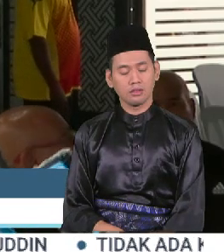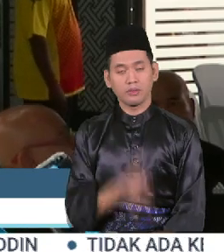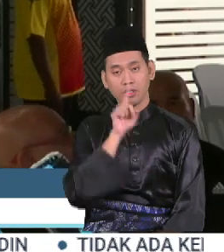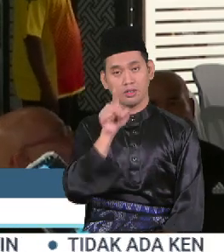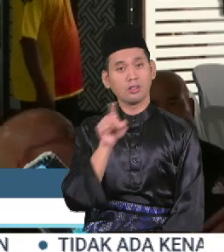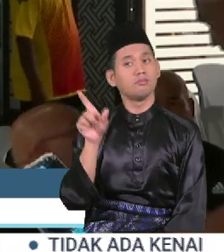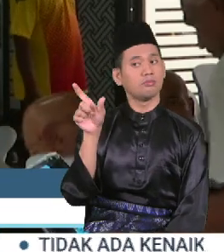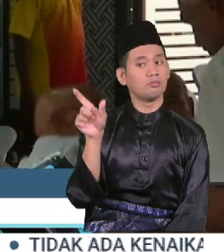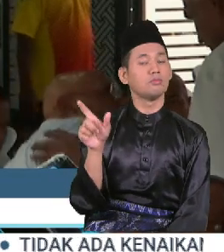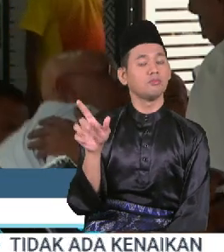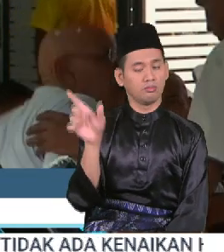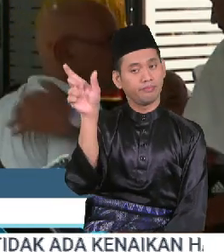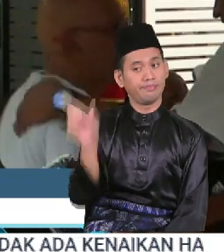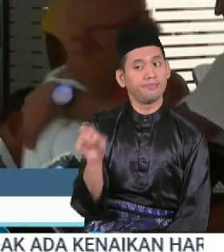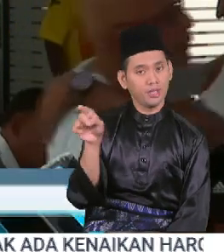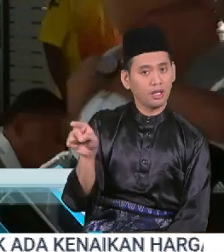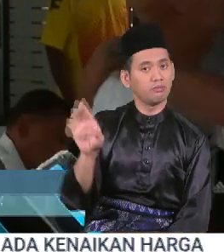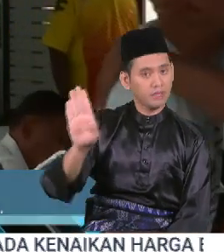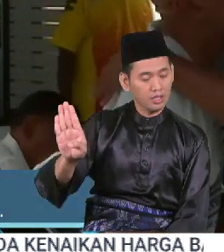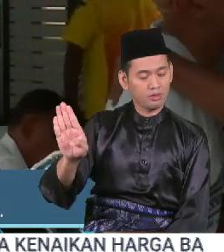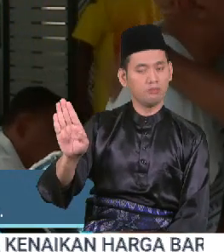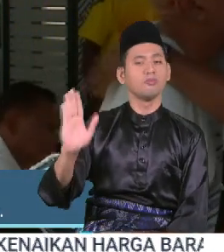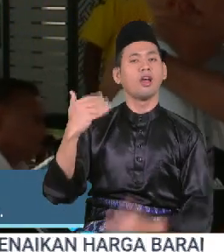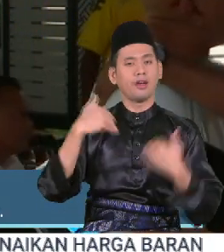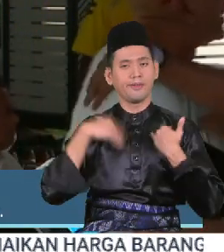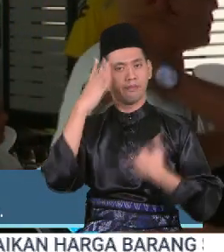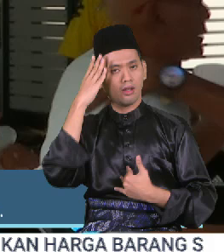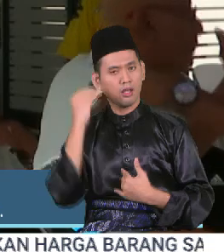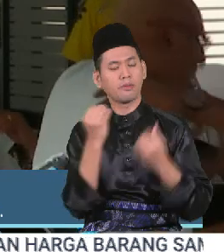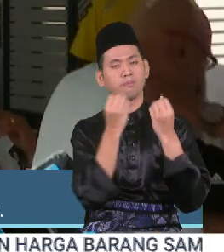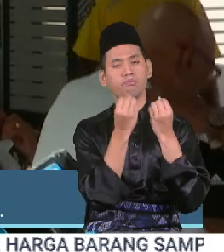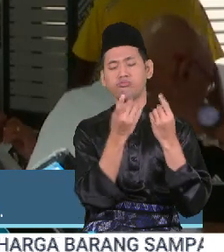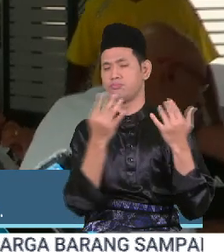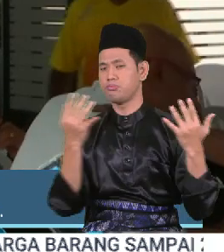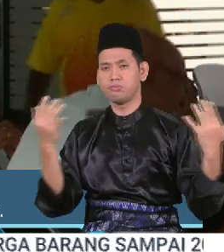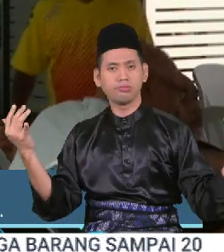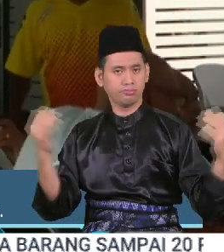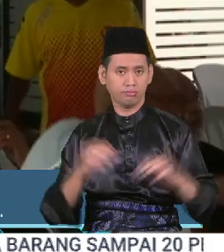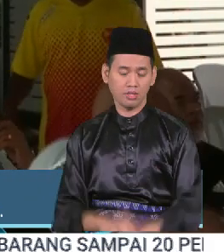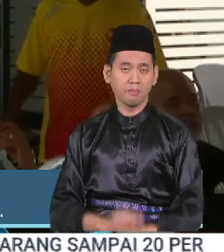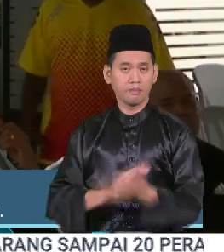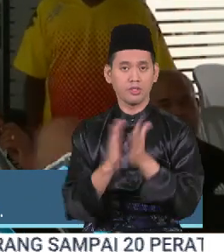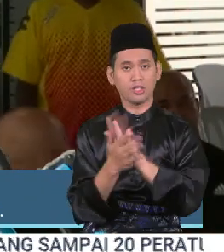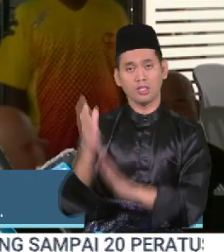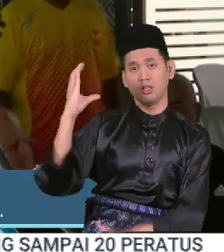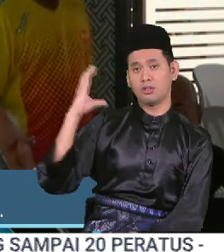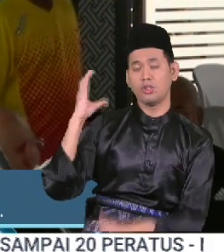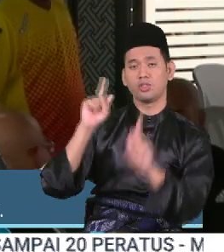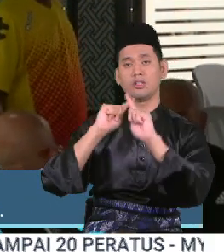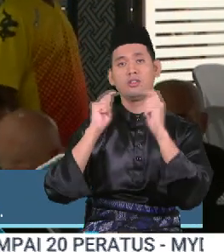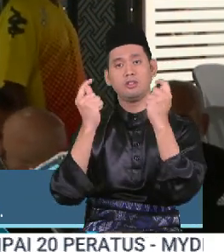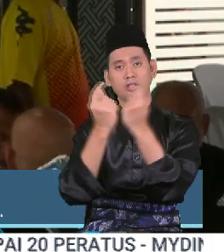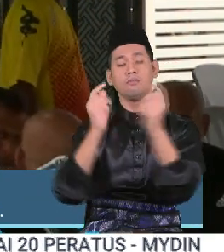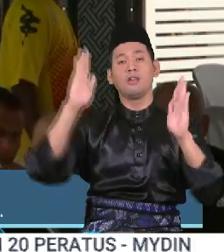Experience and knowledge, the input he has given earlier as a coach for the club and the national